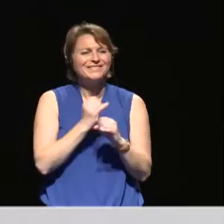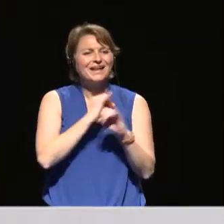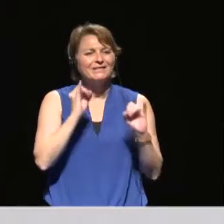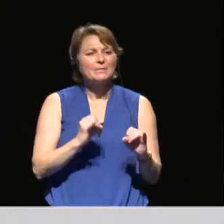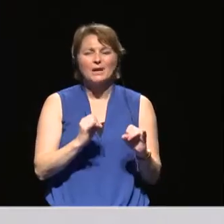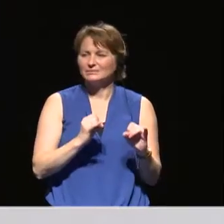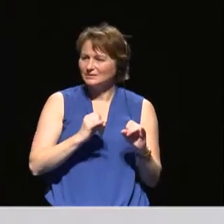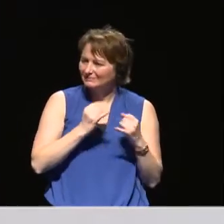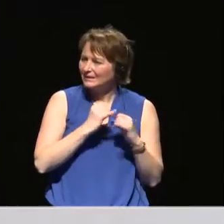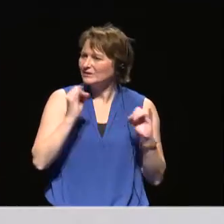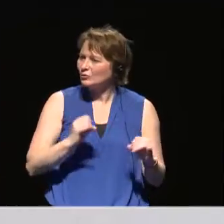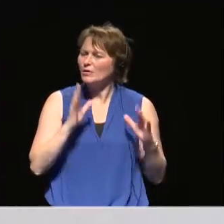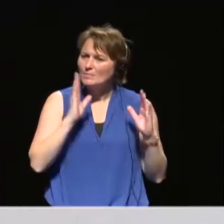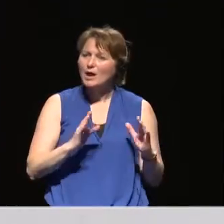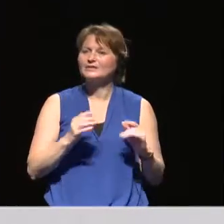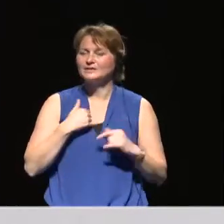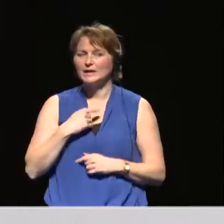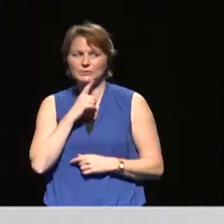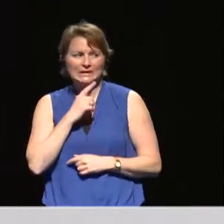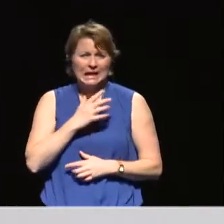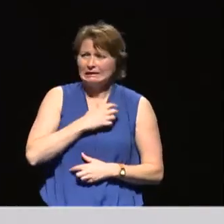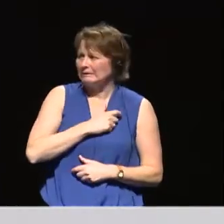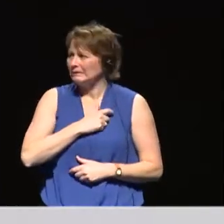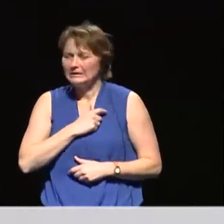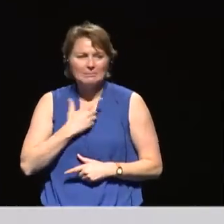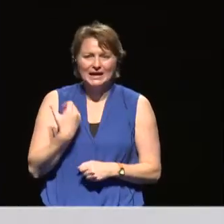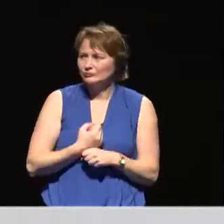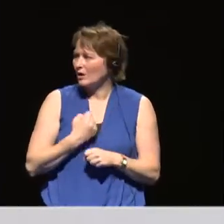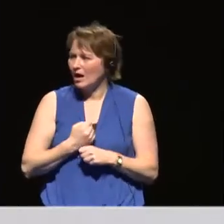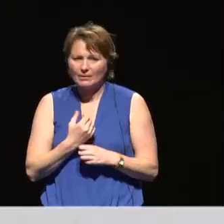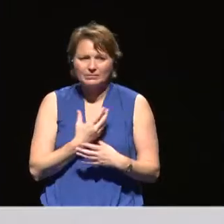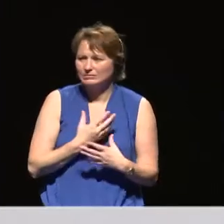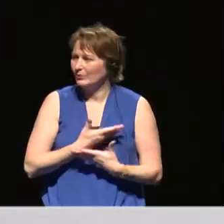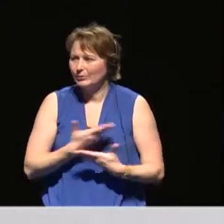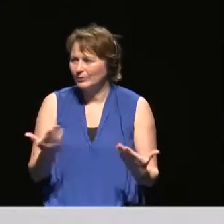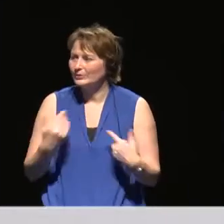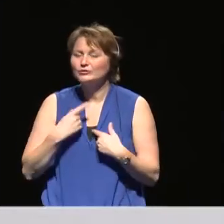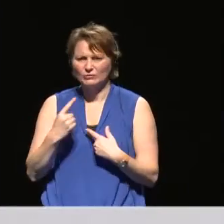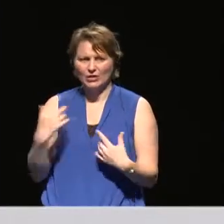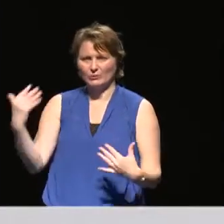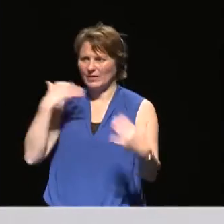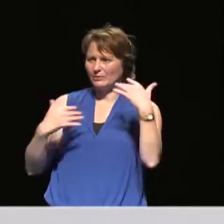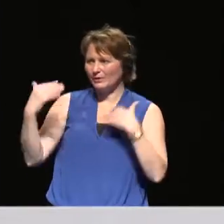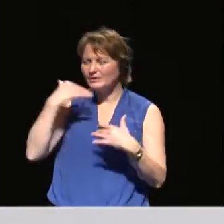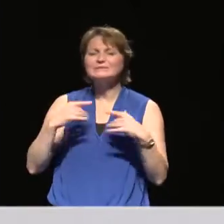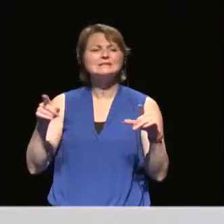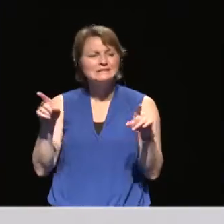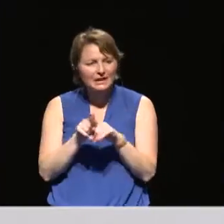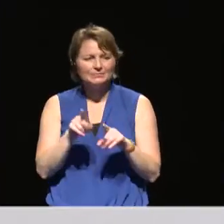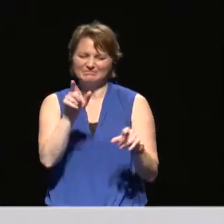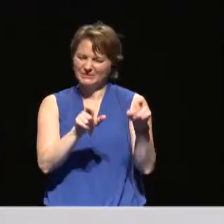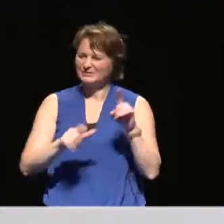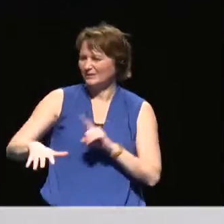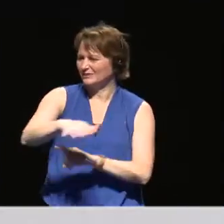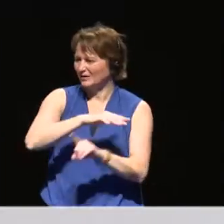cannot operate independently if they operate under fear of losing their jobs or security threats. The same with civil society in my country. So this is basically